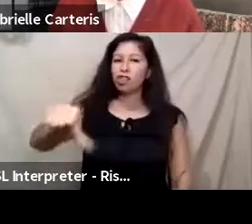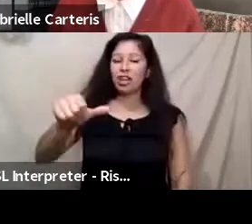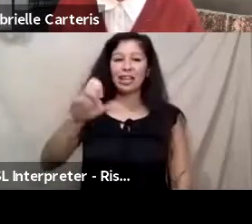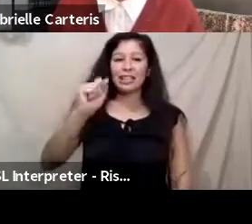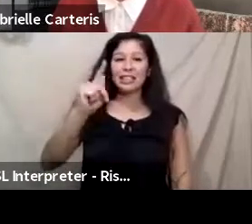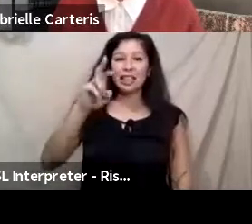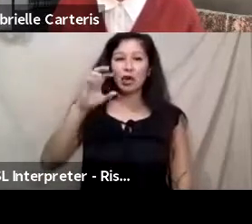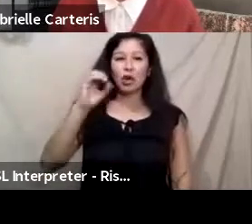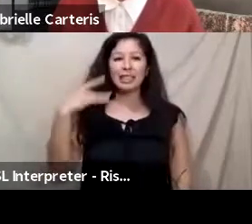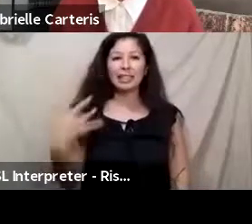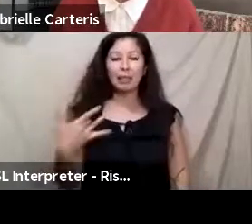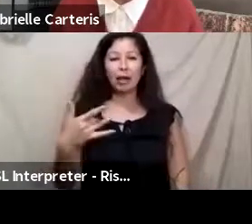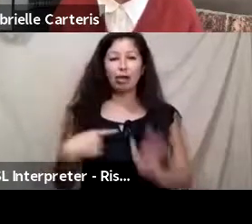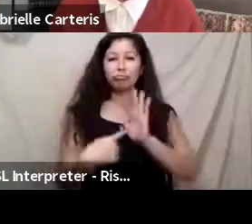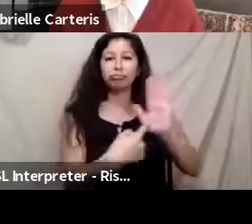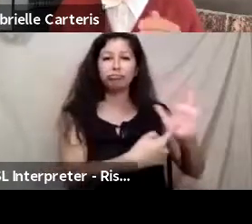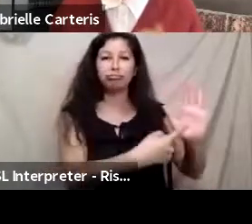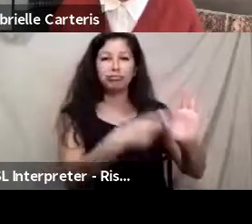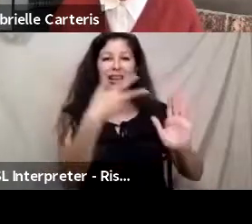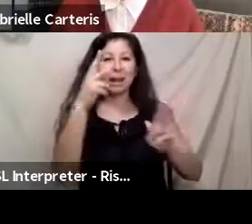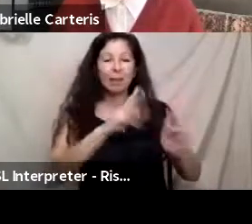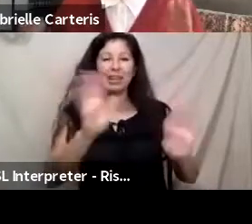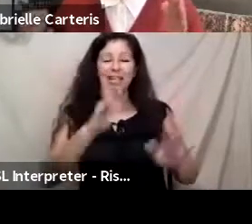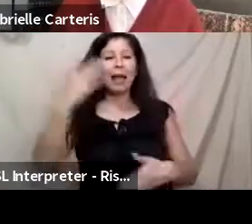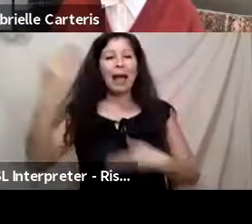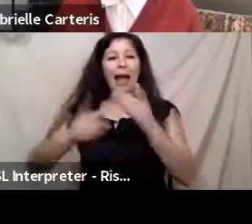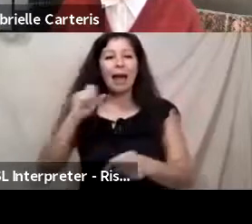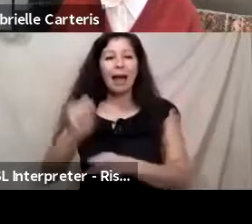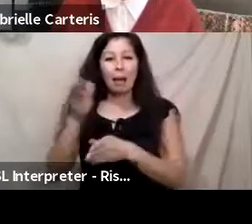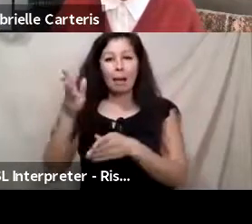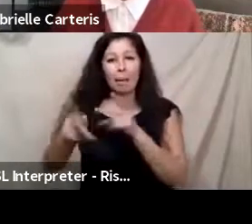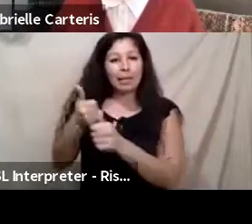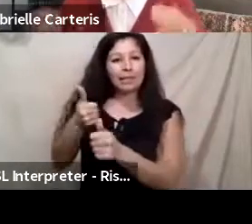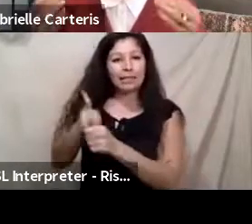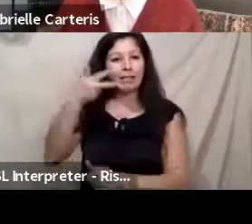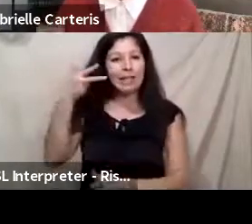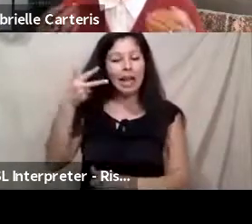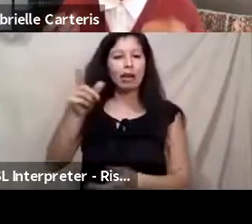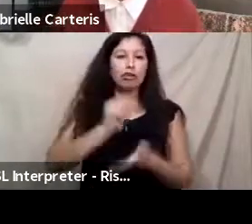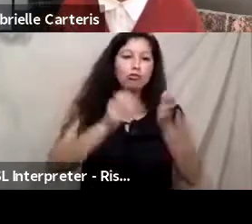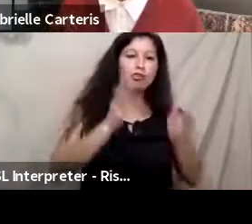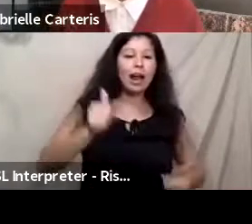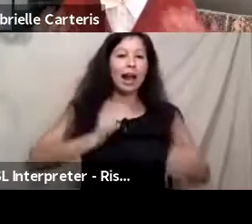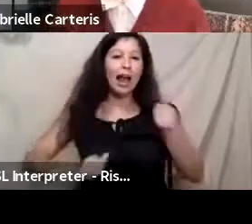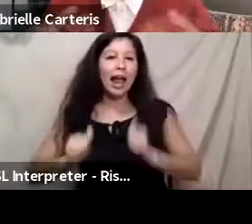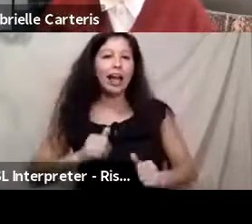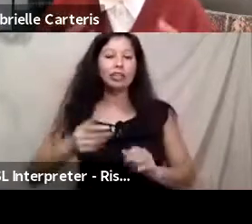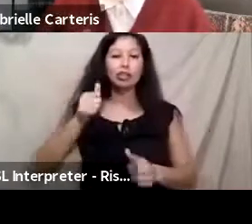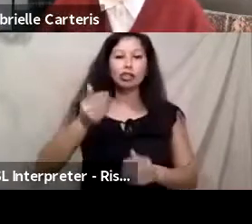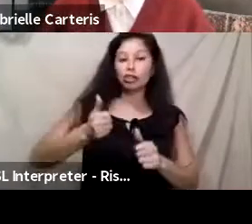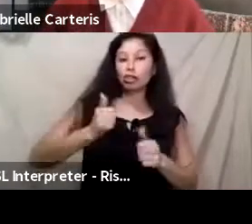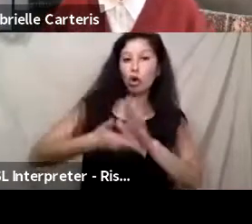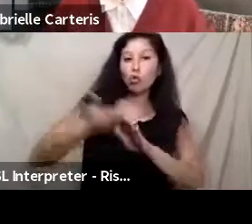of Native people and to hire Native writers, showrunners, directors, and actors to tell their stories, to tell their